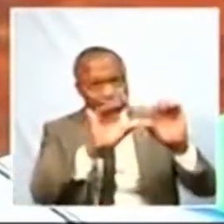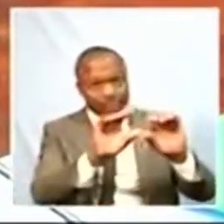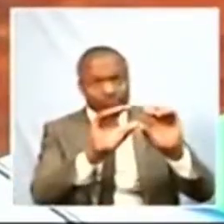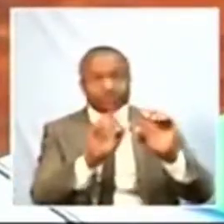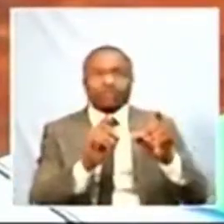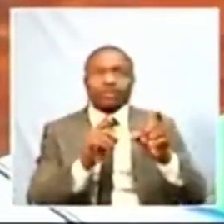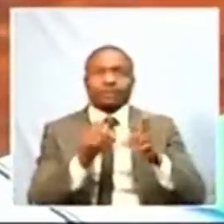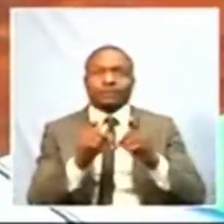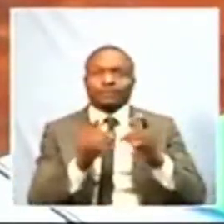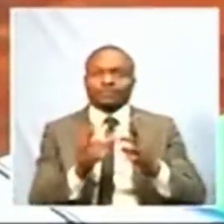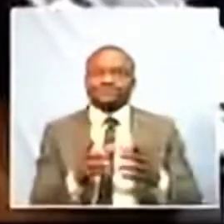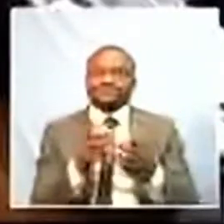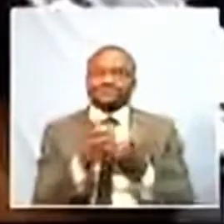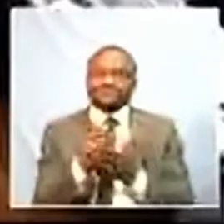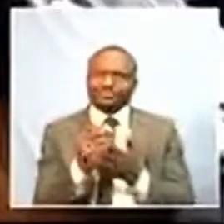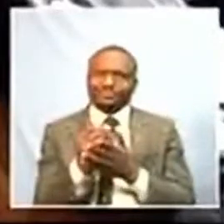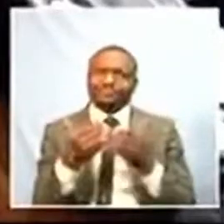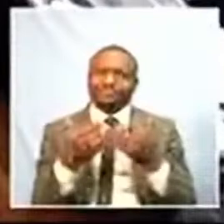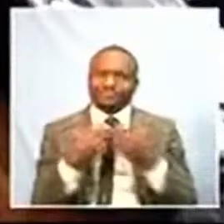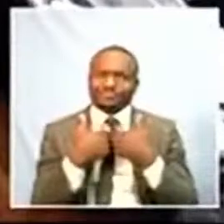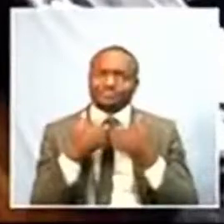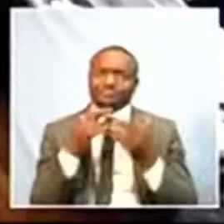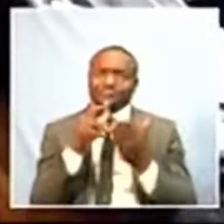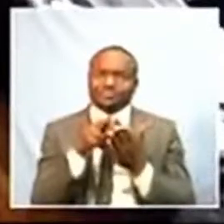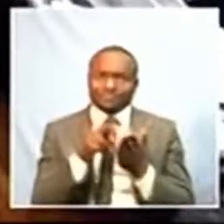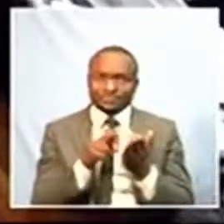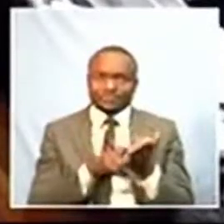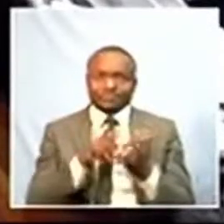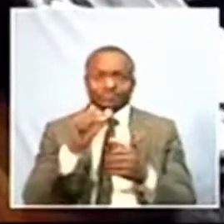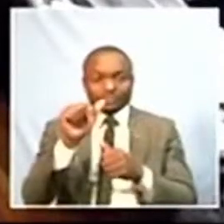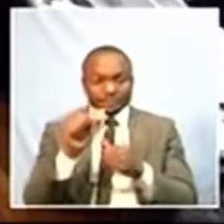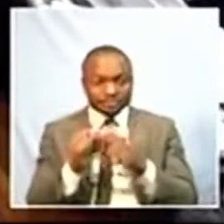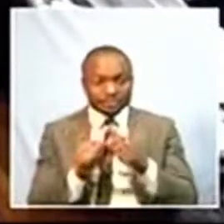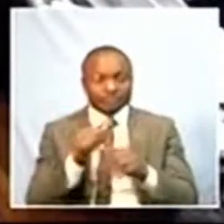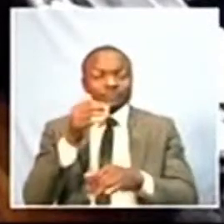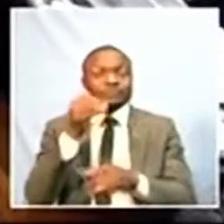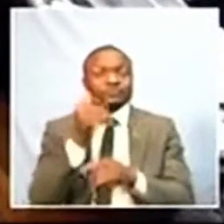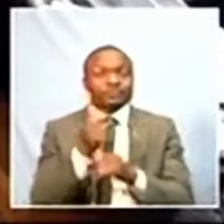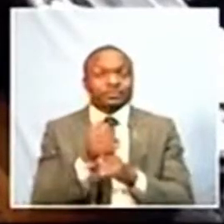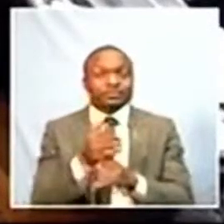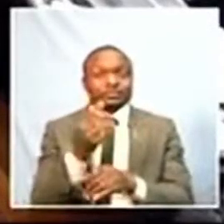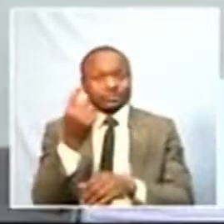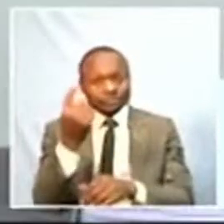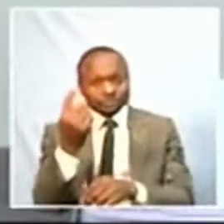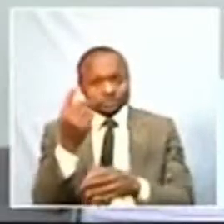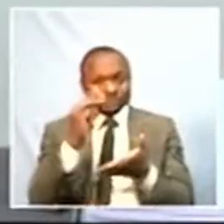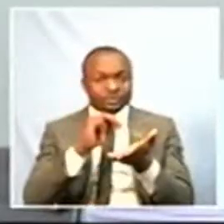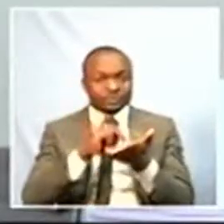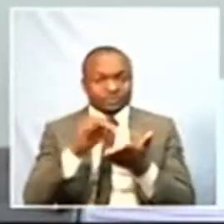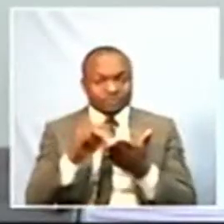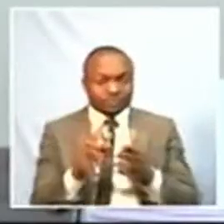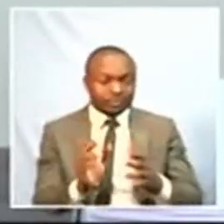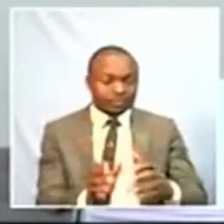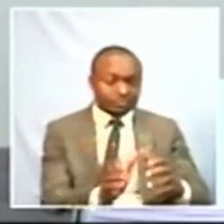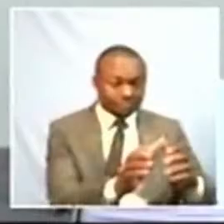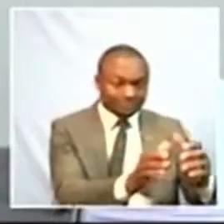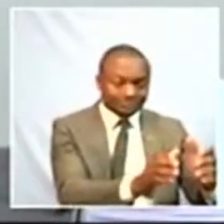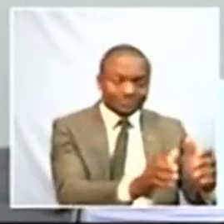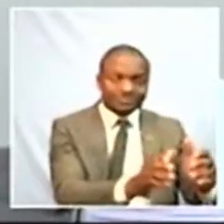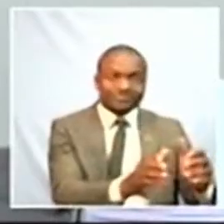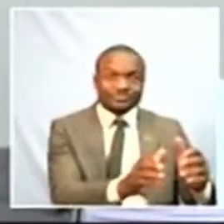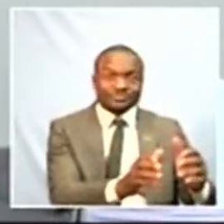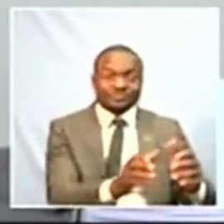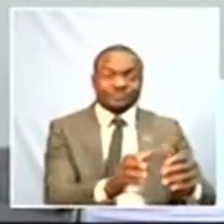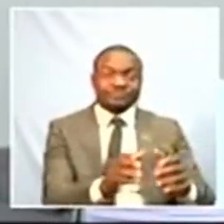do we have those records that every year there is 1 million set aside for RIA?